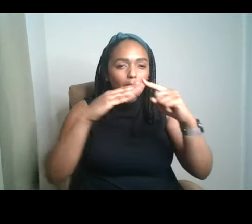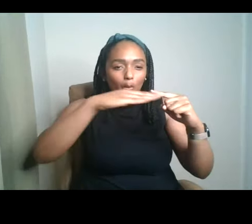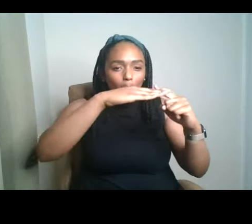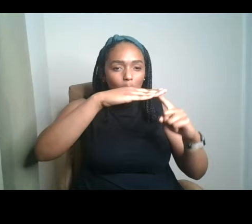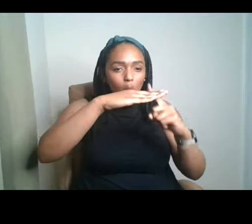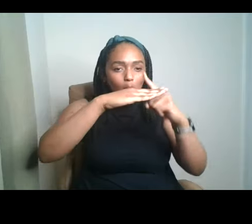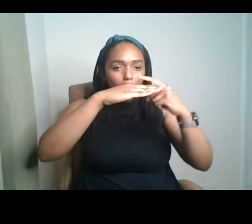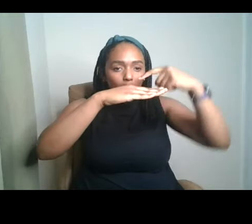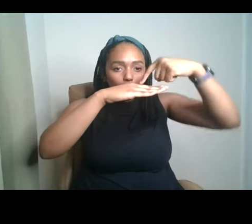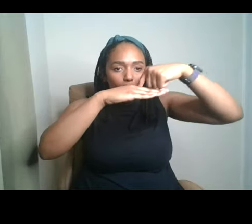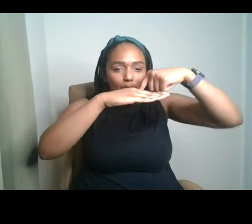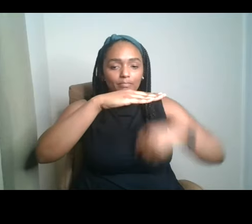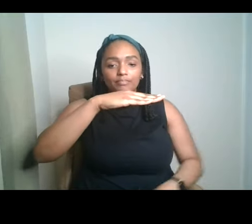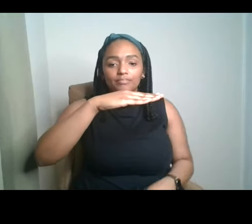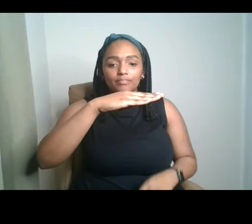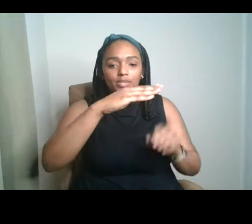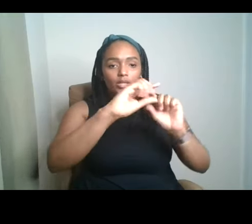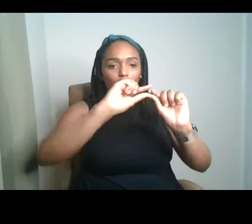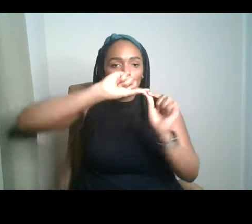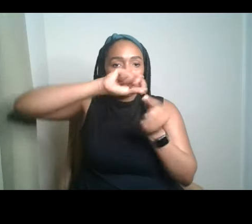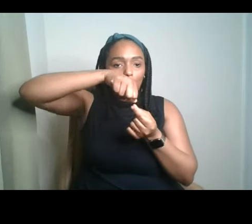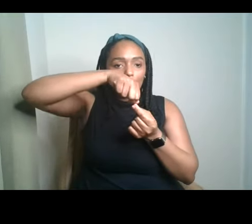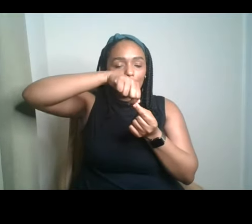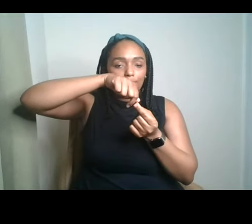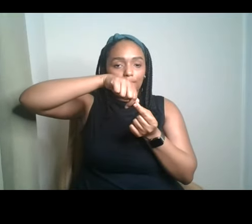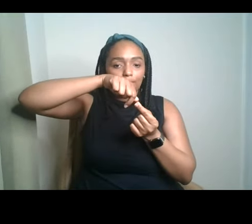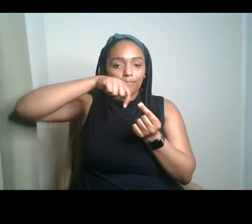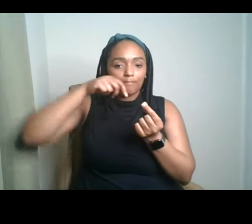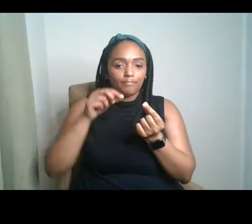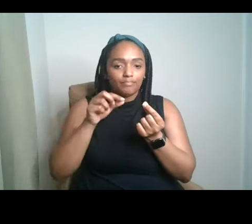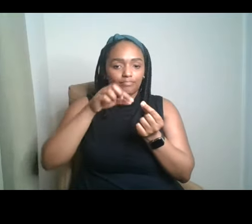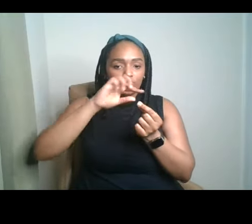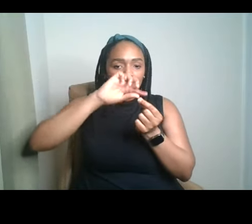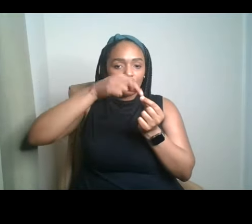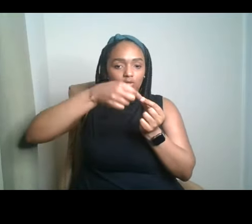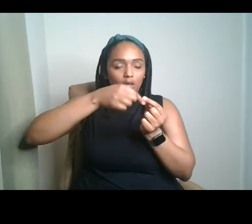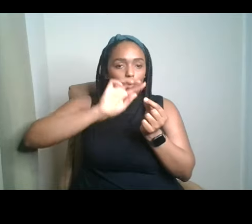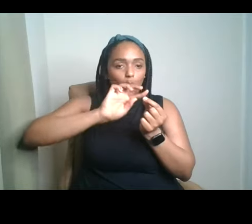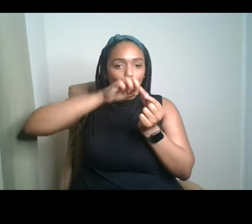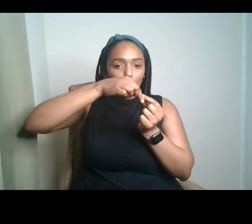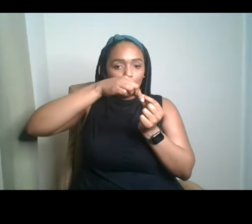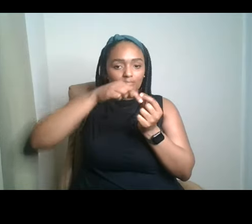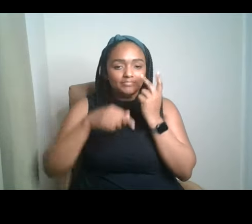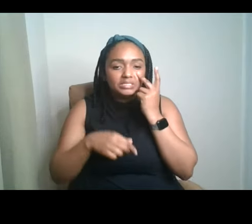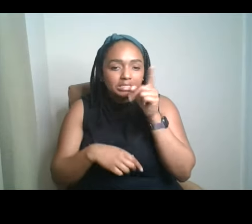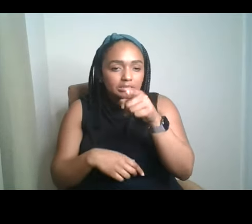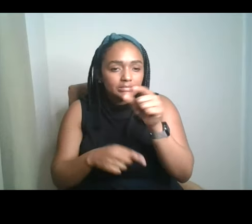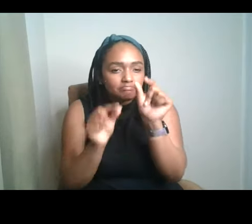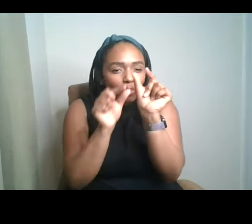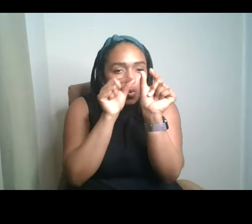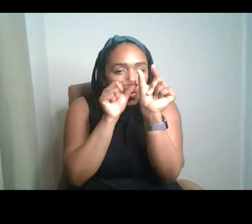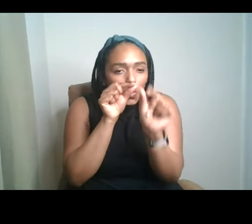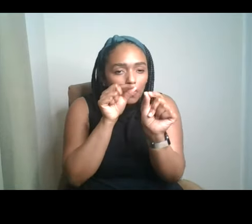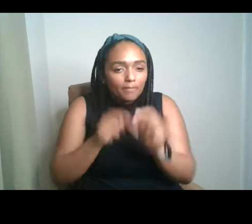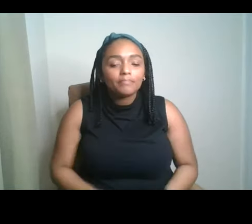it around and the tip you fold down. And then you